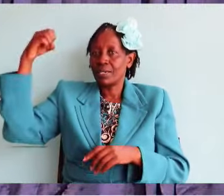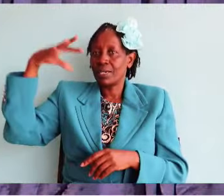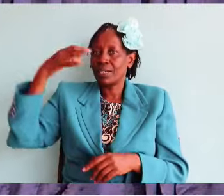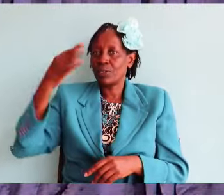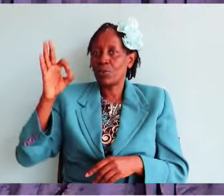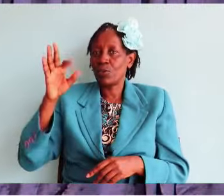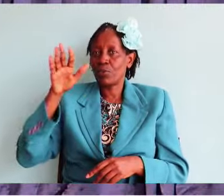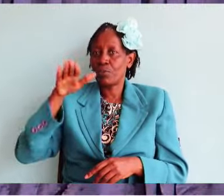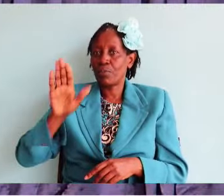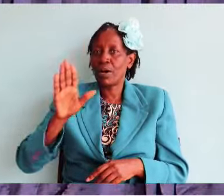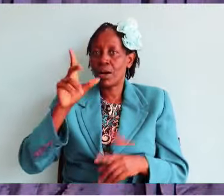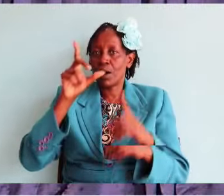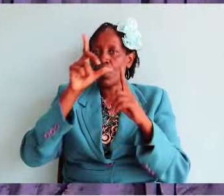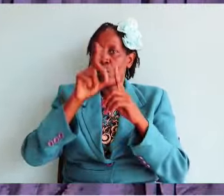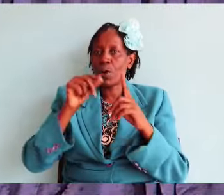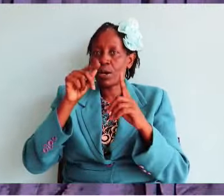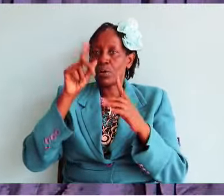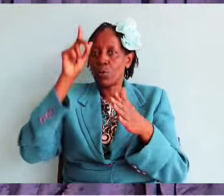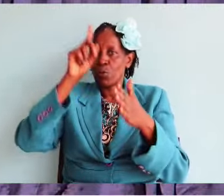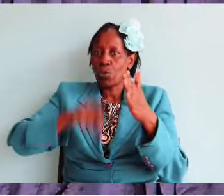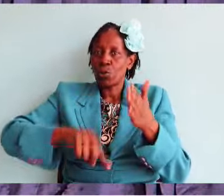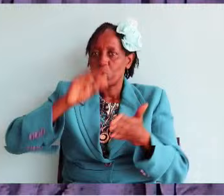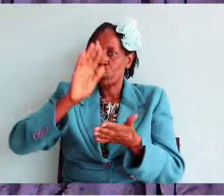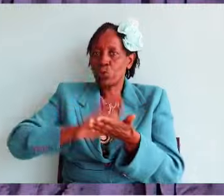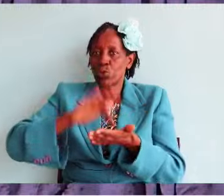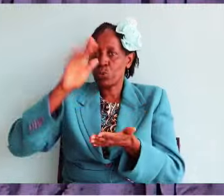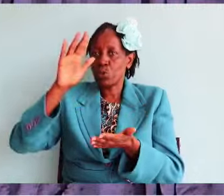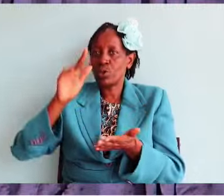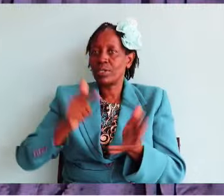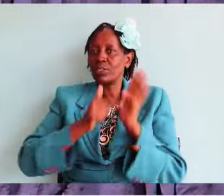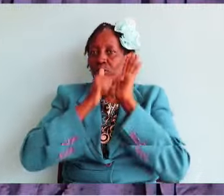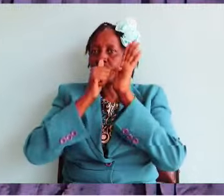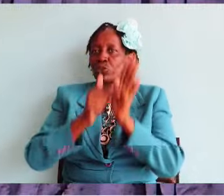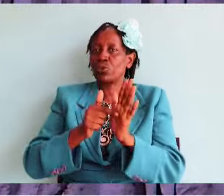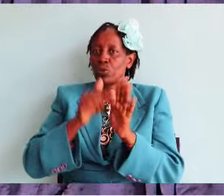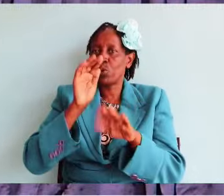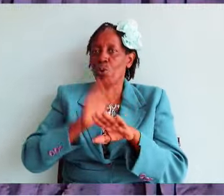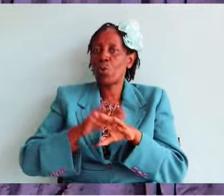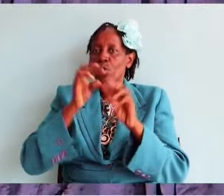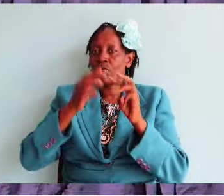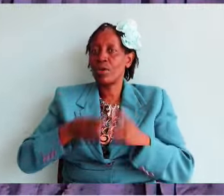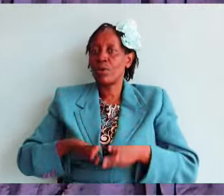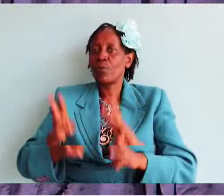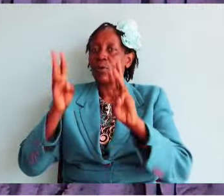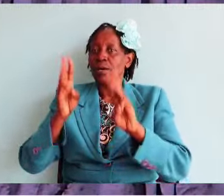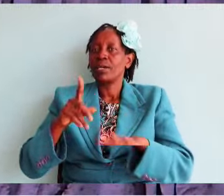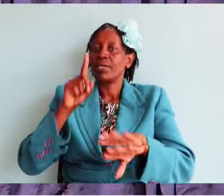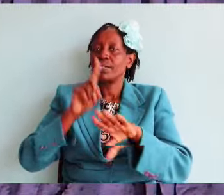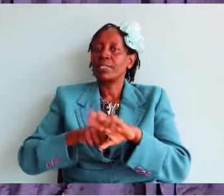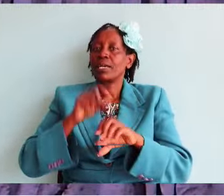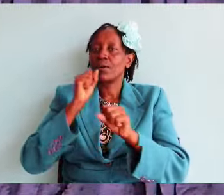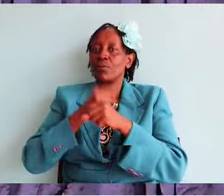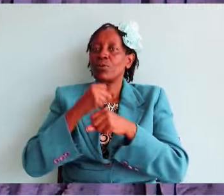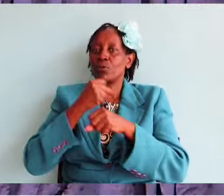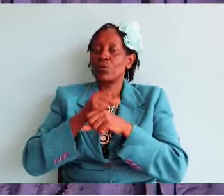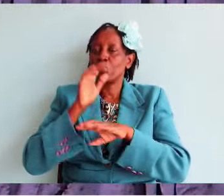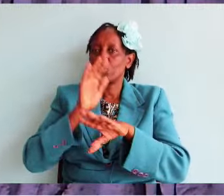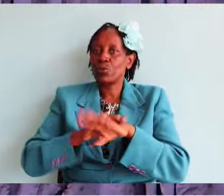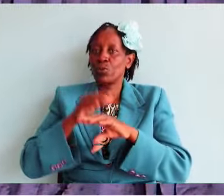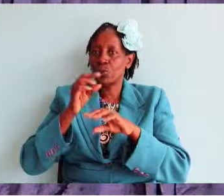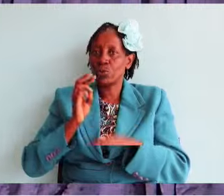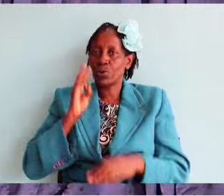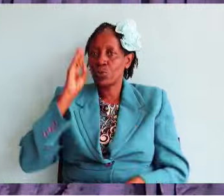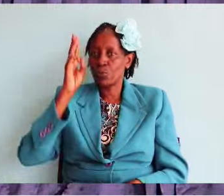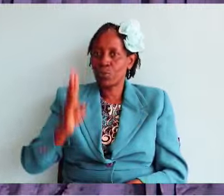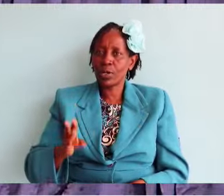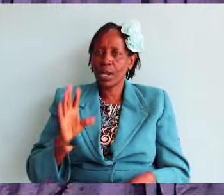word. What a glory he shed on our way. While we do his good will, he